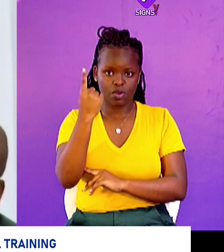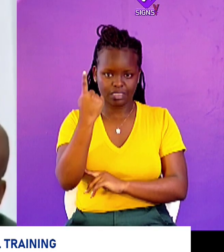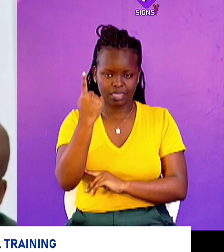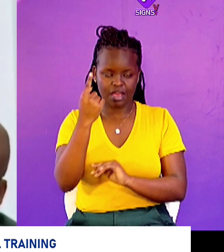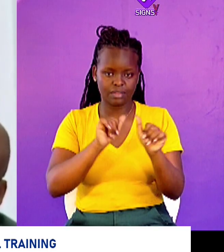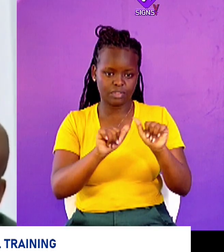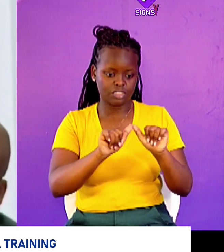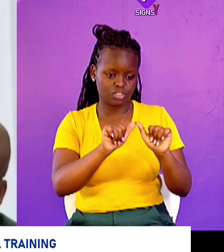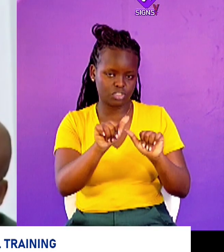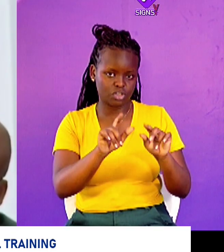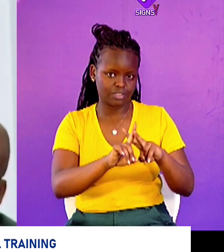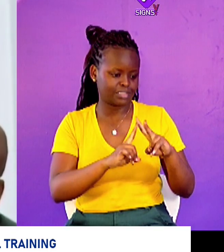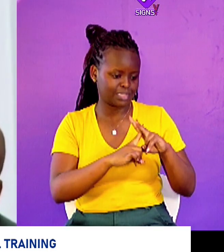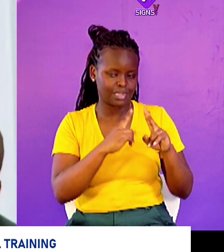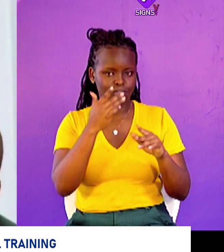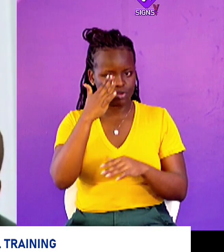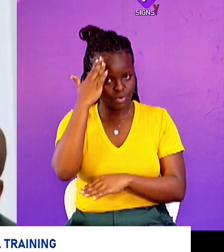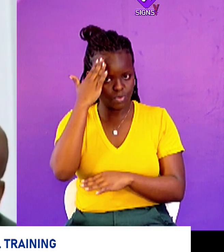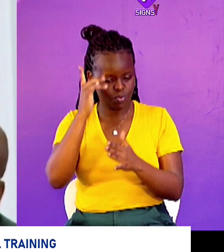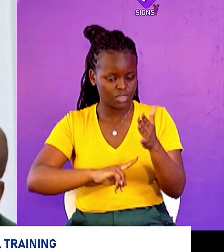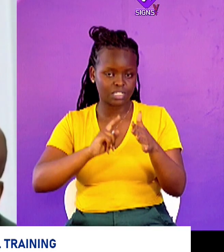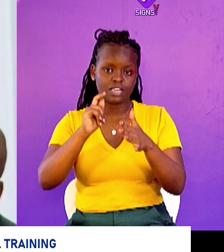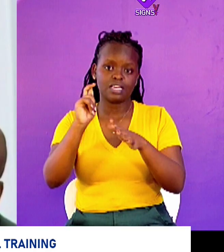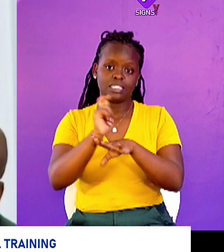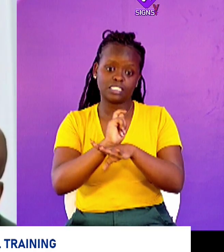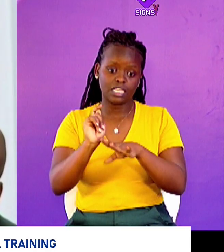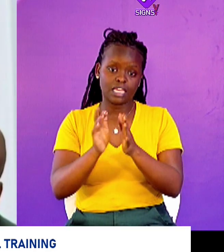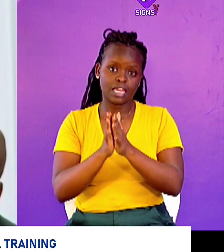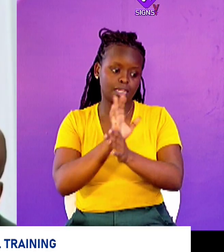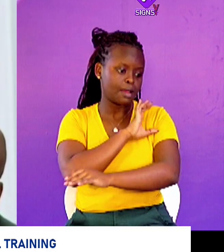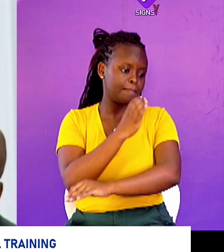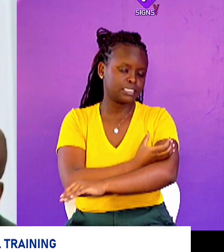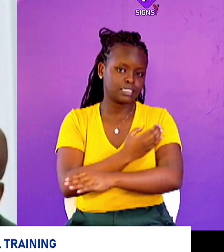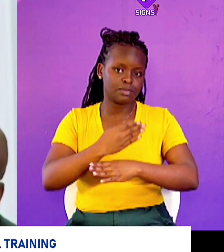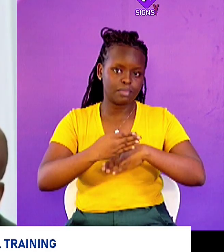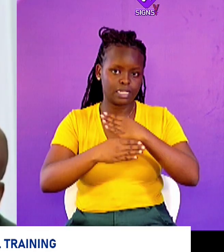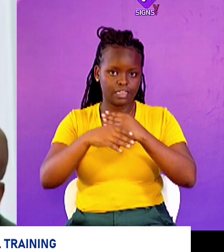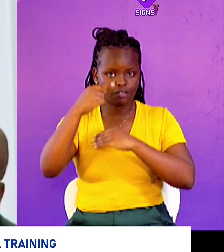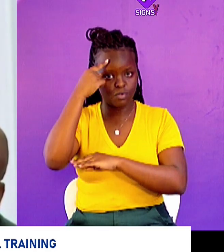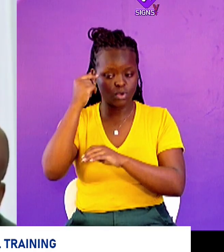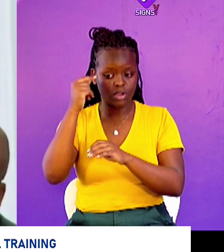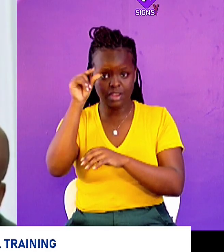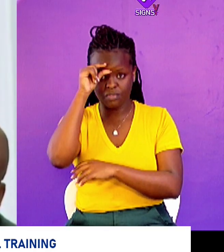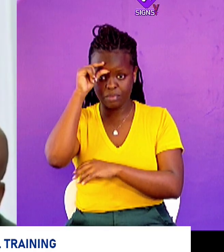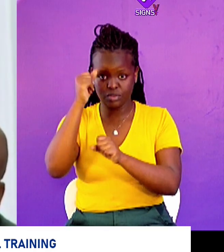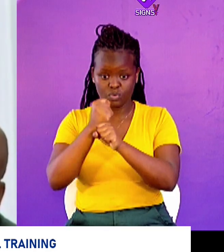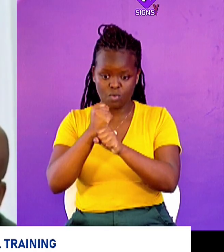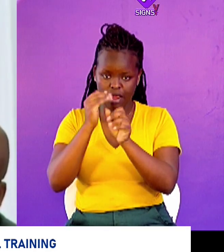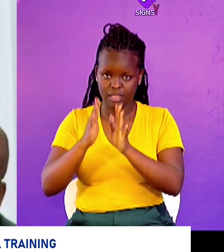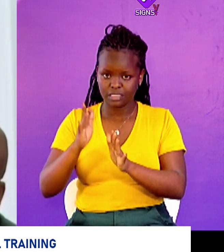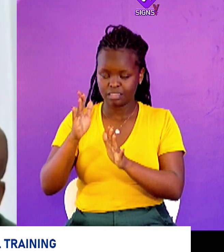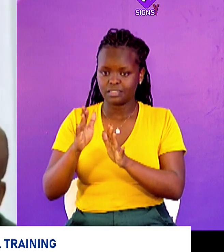the onset, acknowledged training and capacity building for civil servants as a major driver